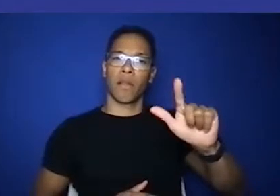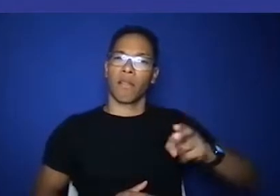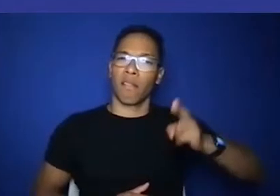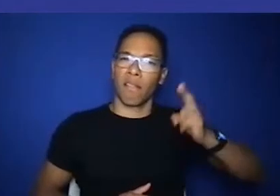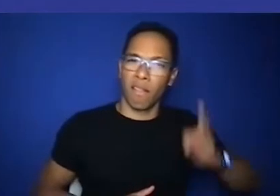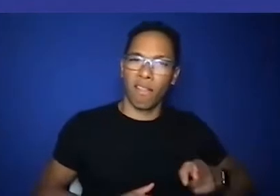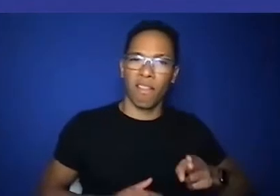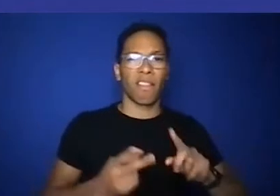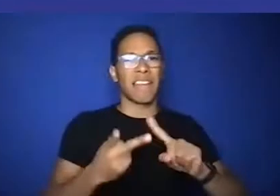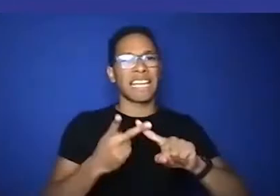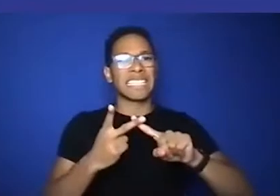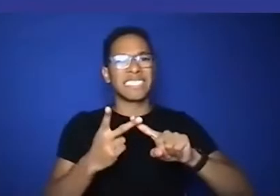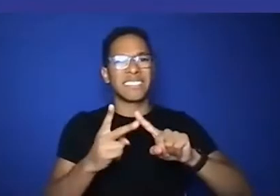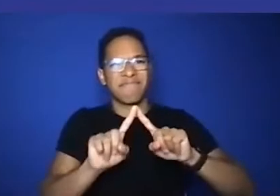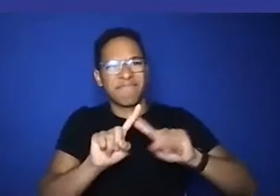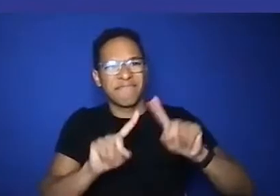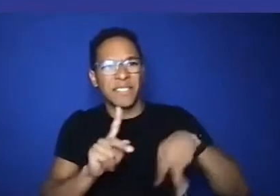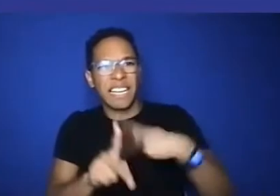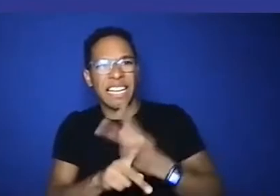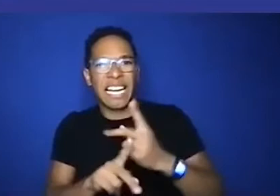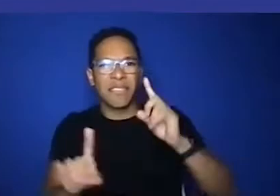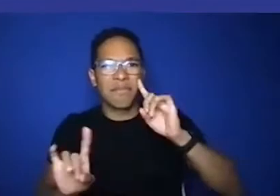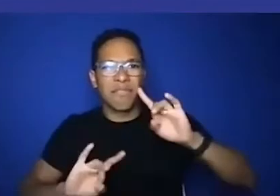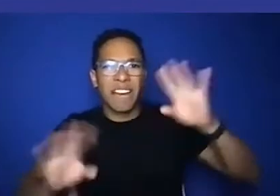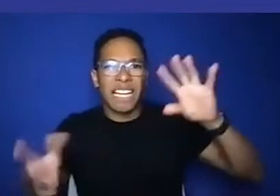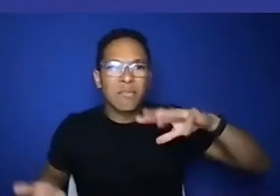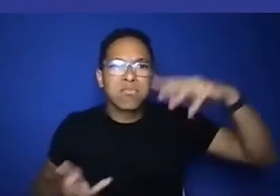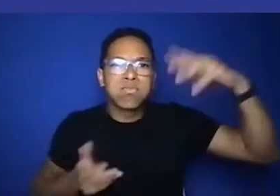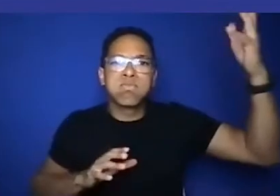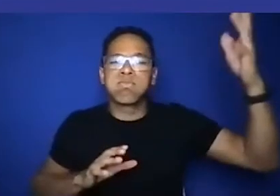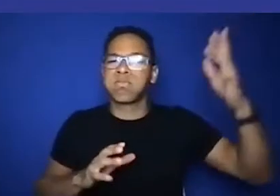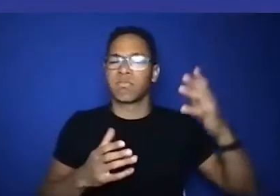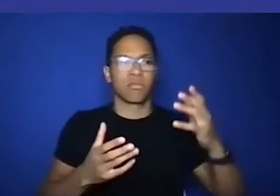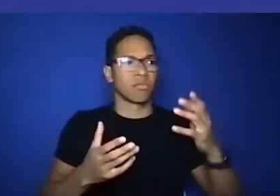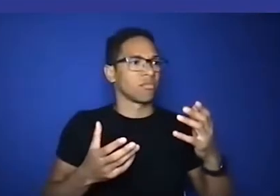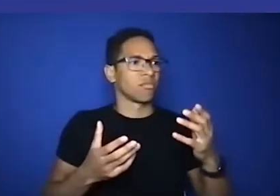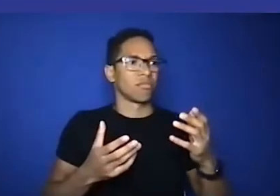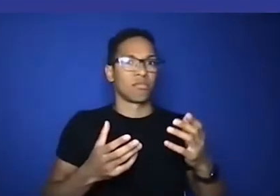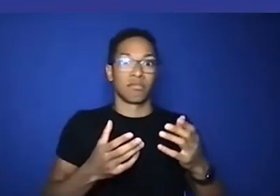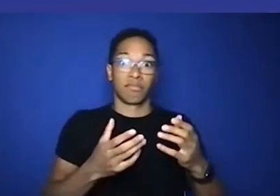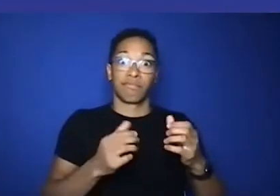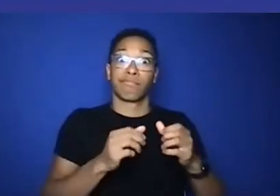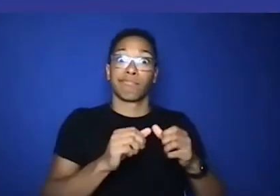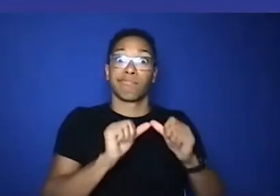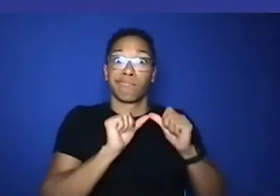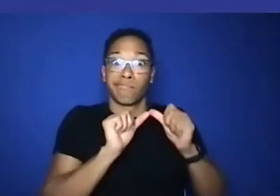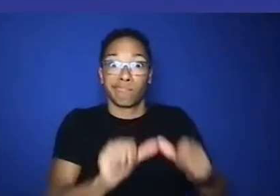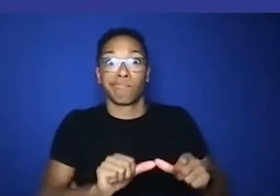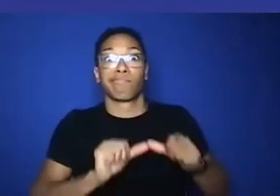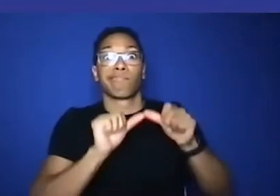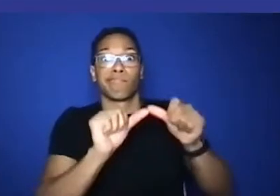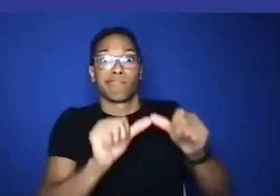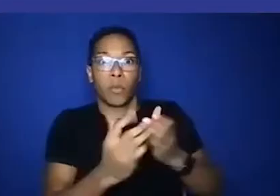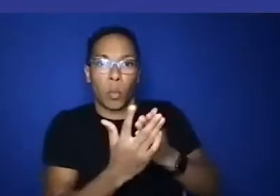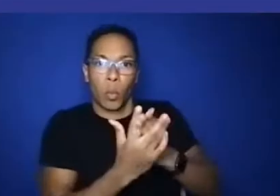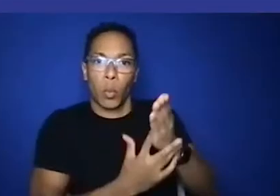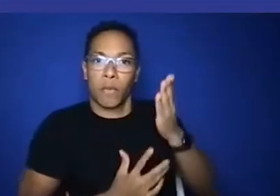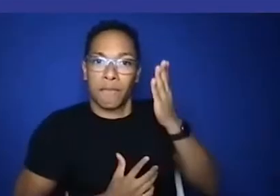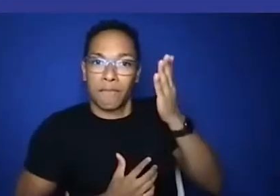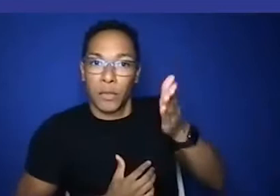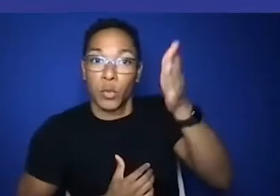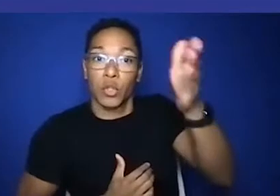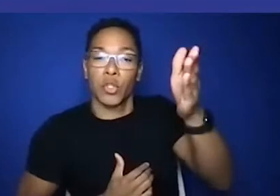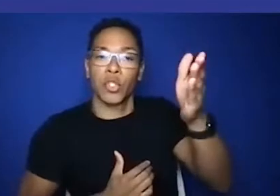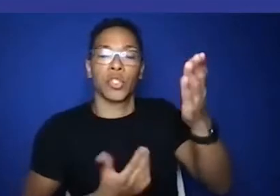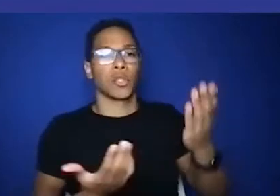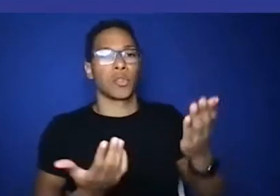that make those spaces, and how that gets continued into futures, and what it takes to resist and